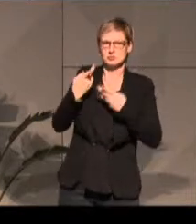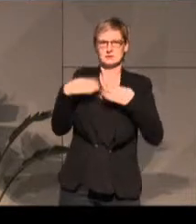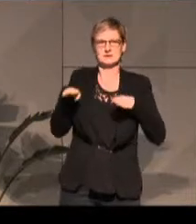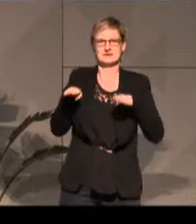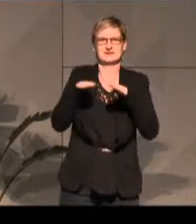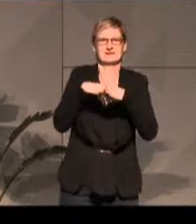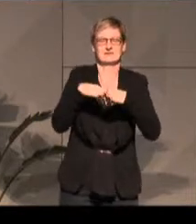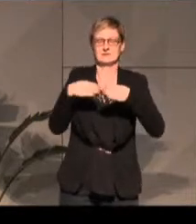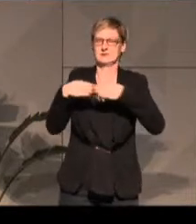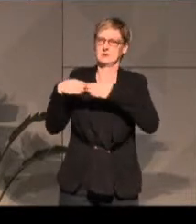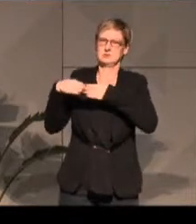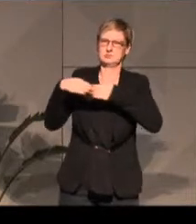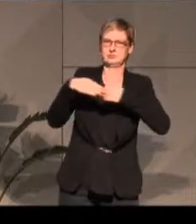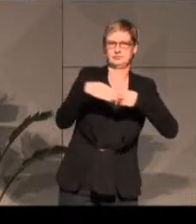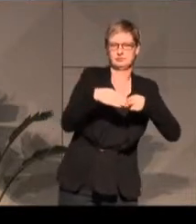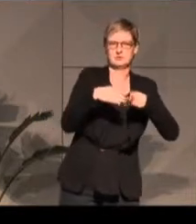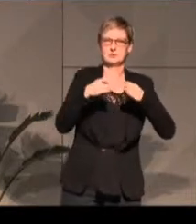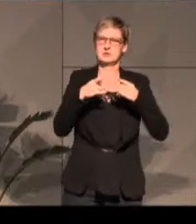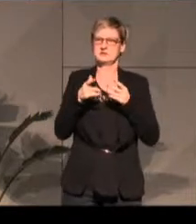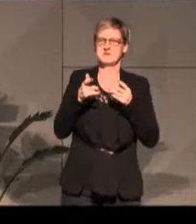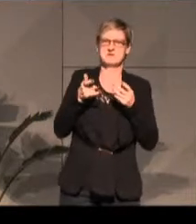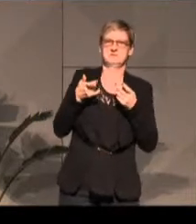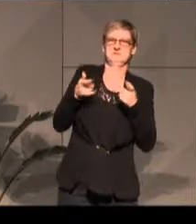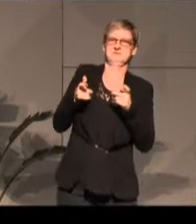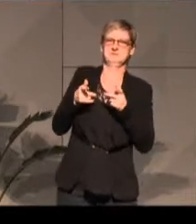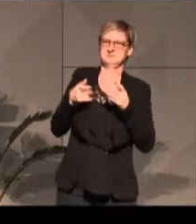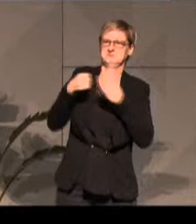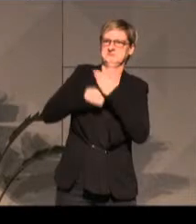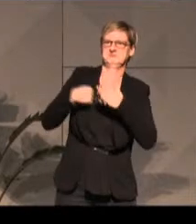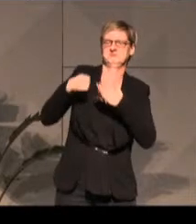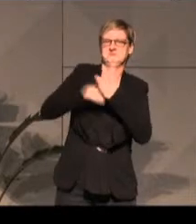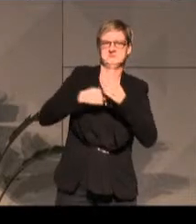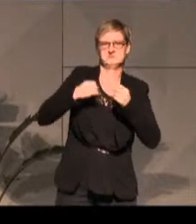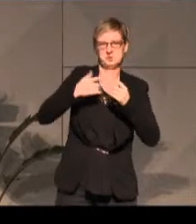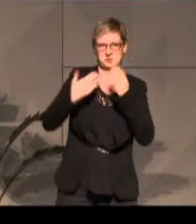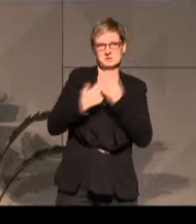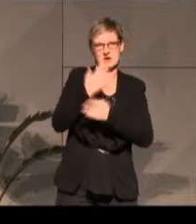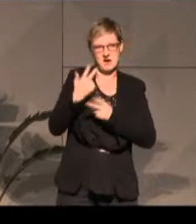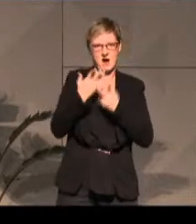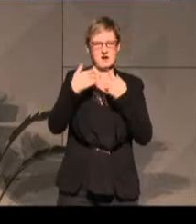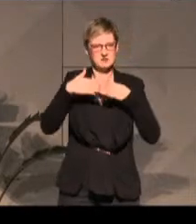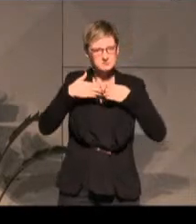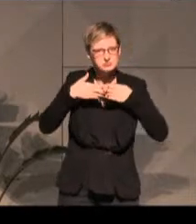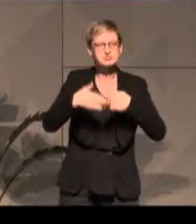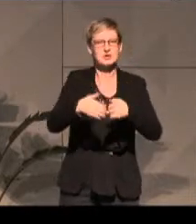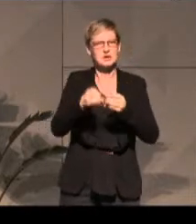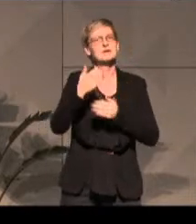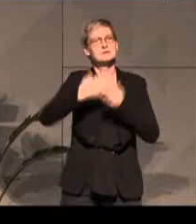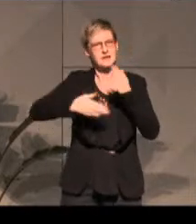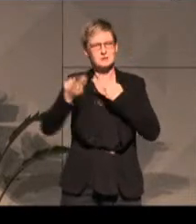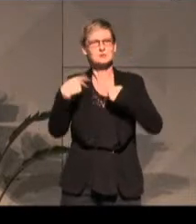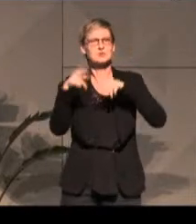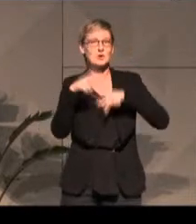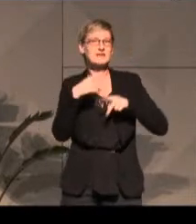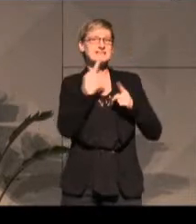be frozen into the ice, and he drifted for 3 years with the ice, and they all came back